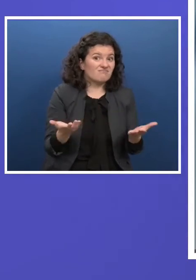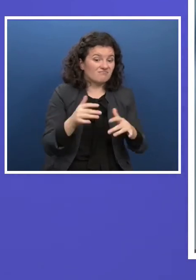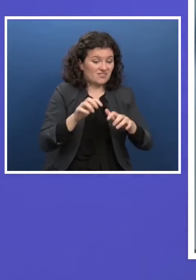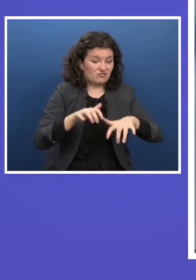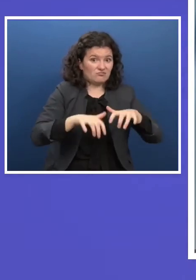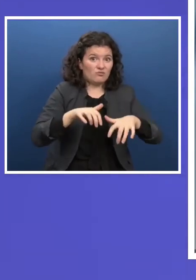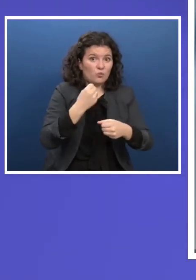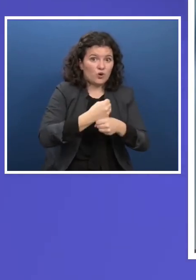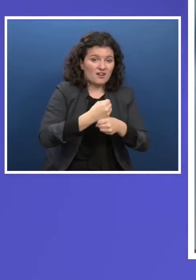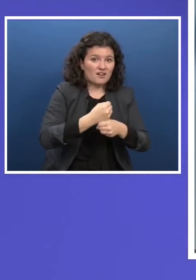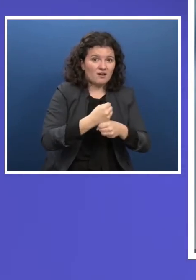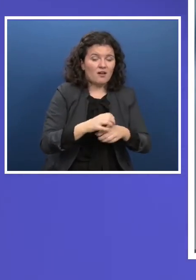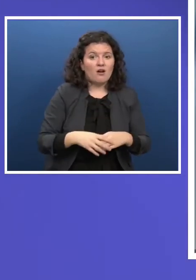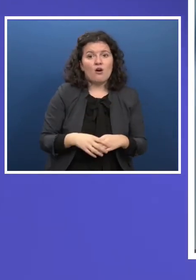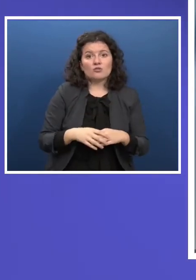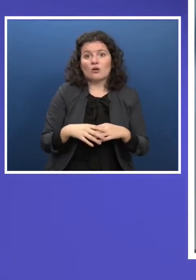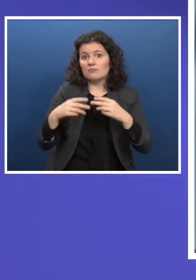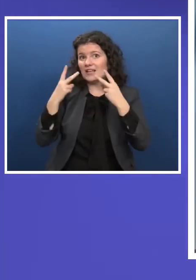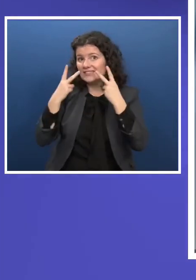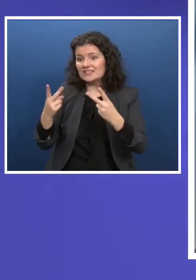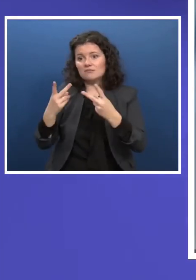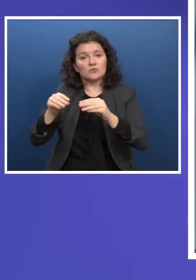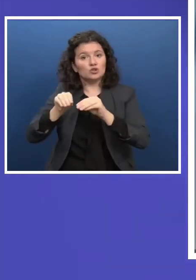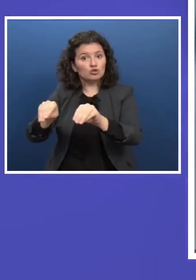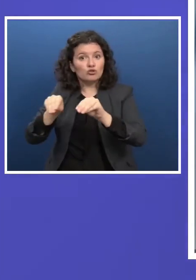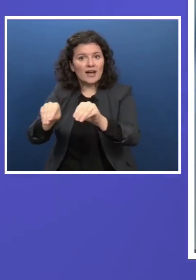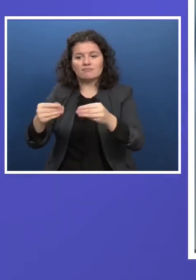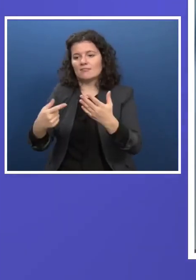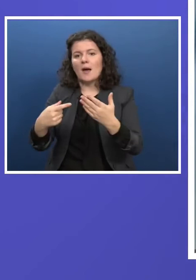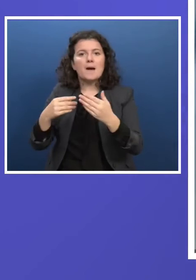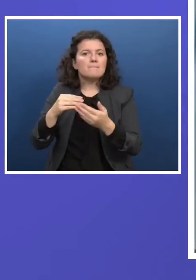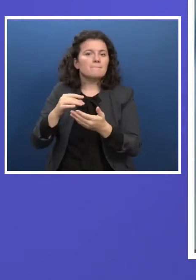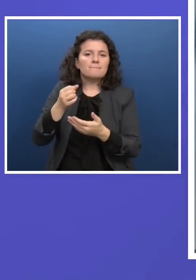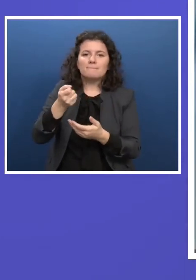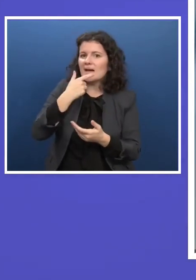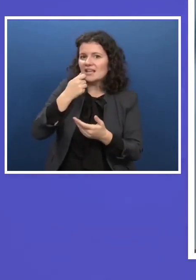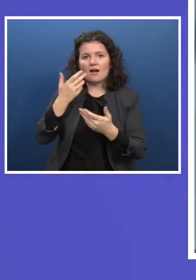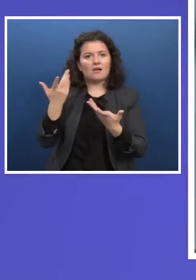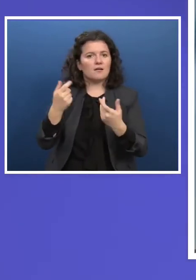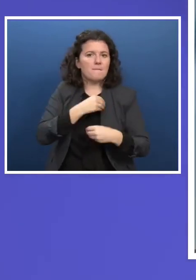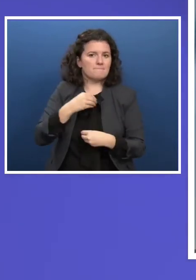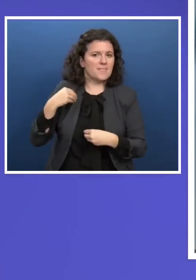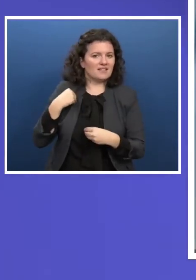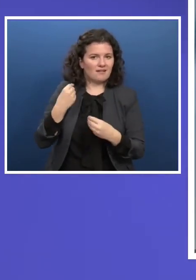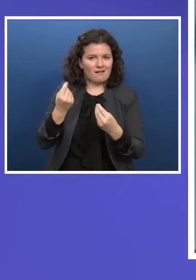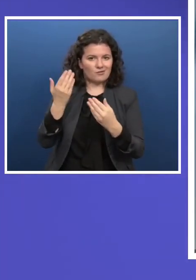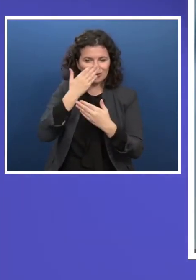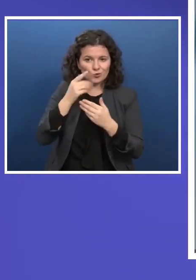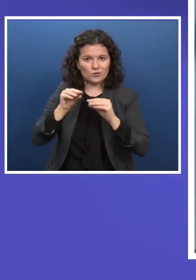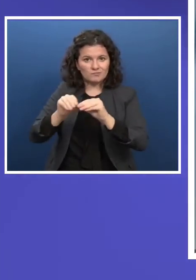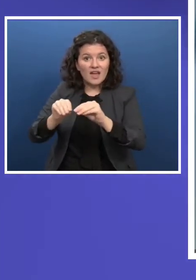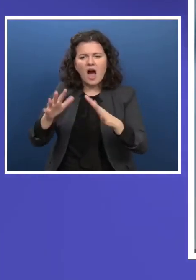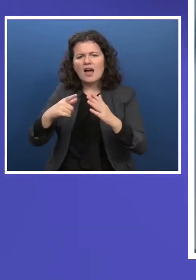in the concept of training and medical school, gender divides in terms of digital skills, that will